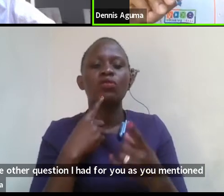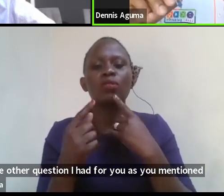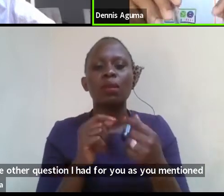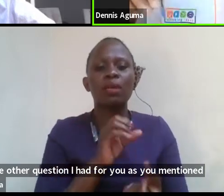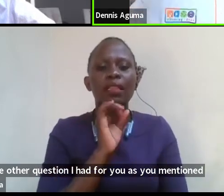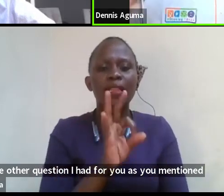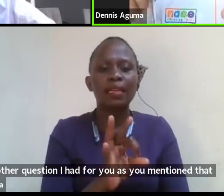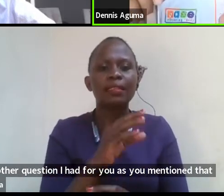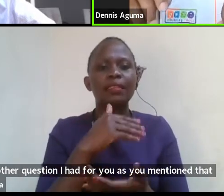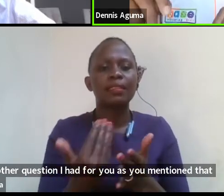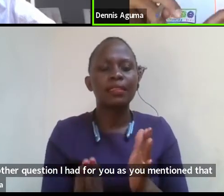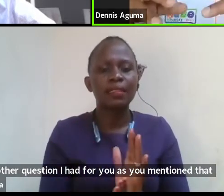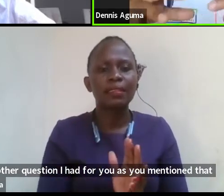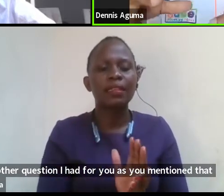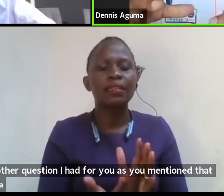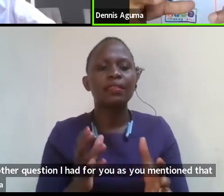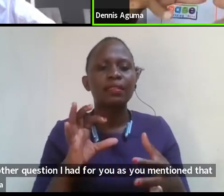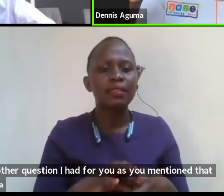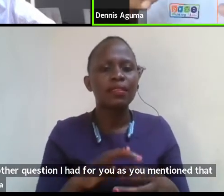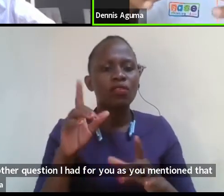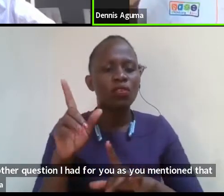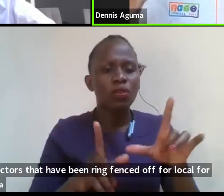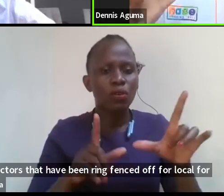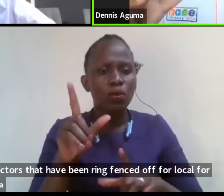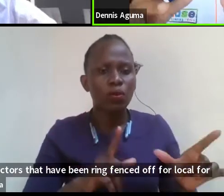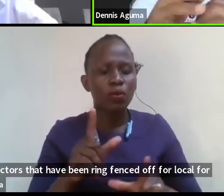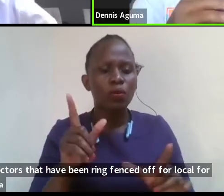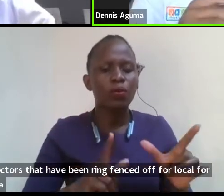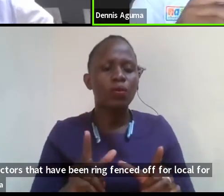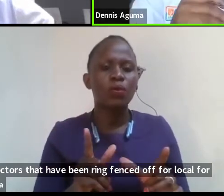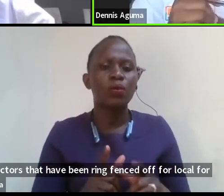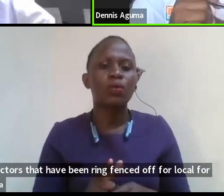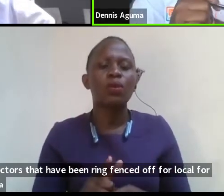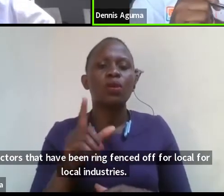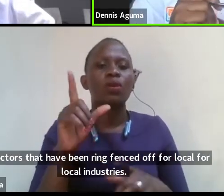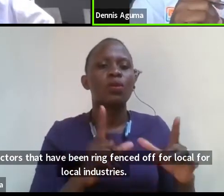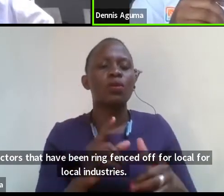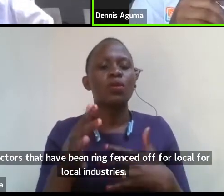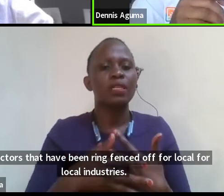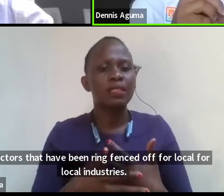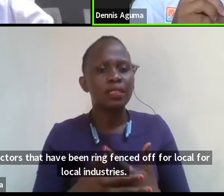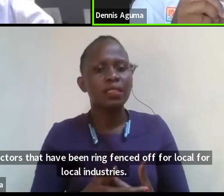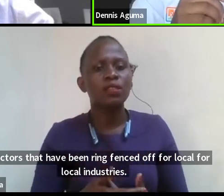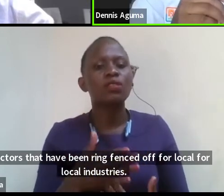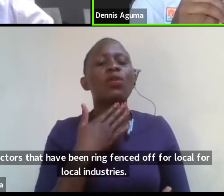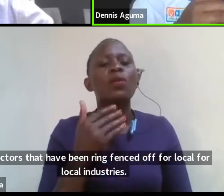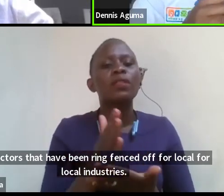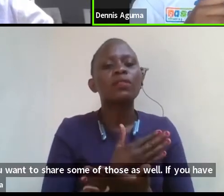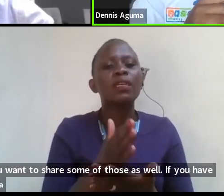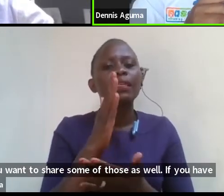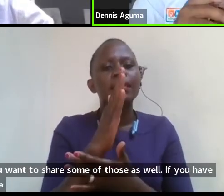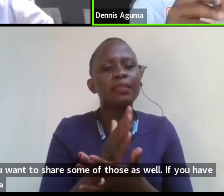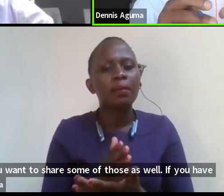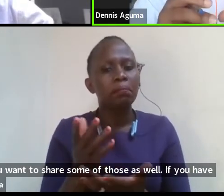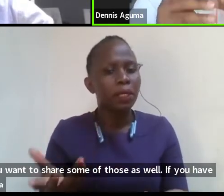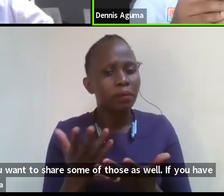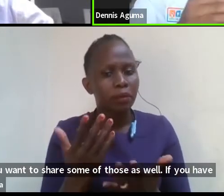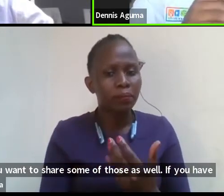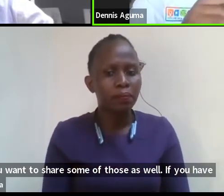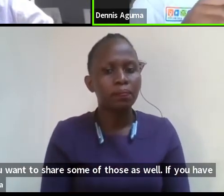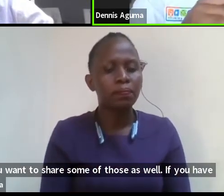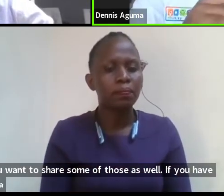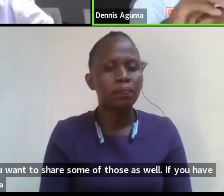ring-fenced for local, for the local industries. Do you want to share some of those as well, if you have them off the top of your head? Just those two